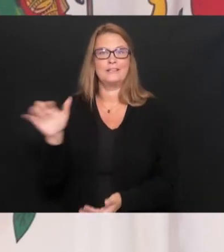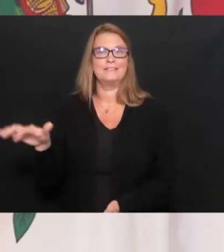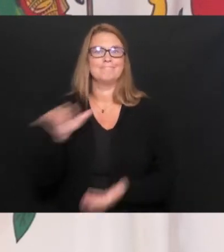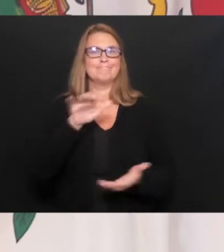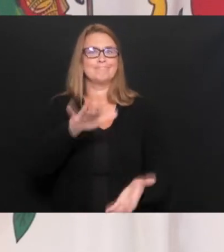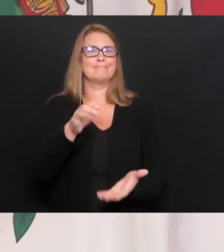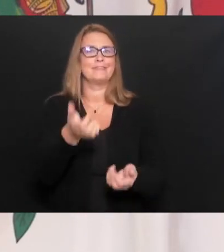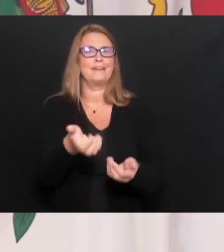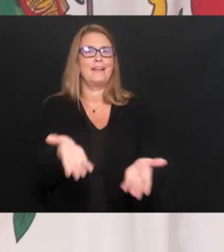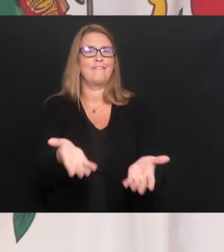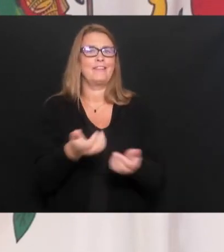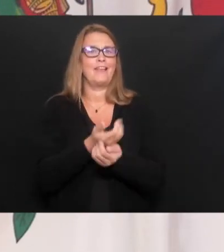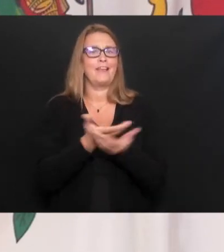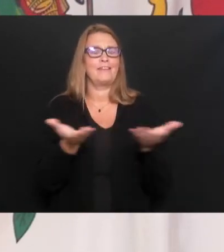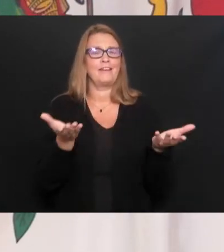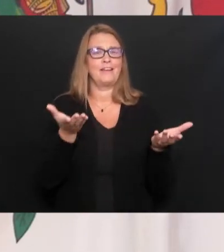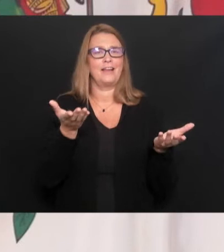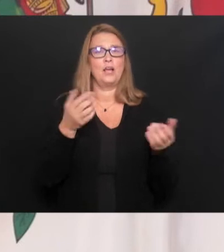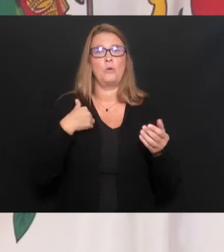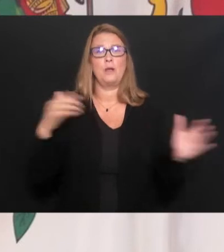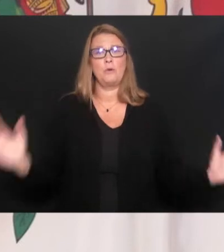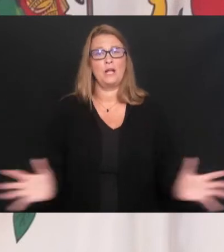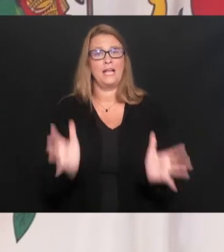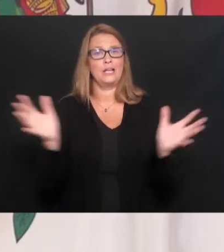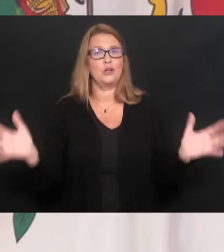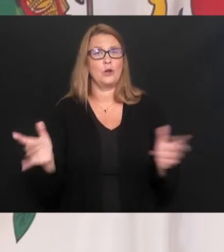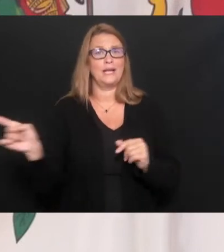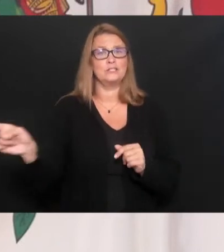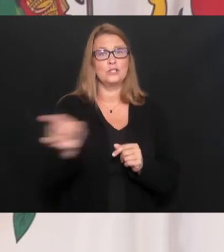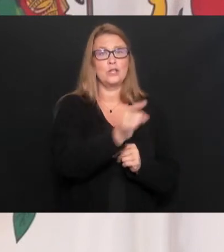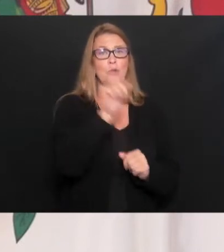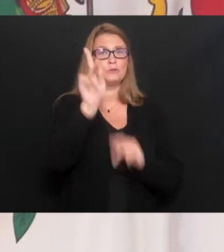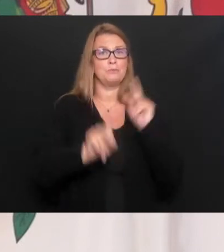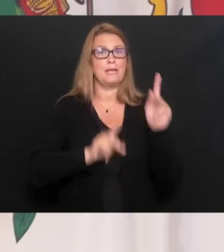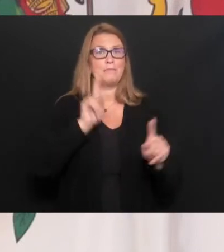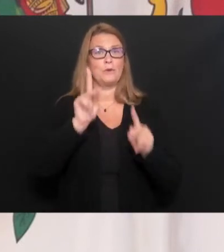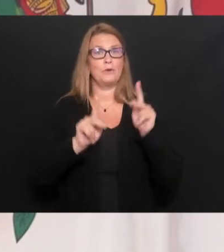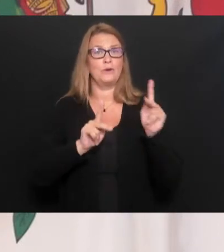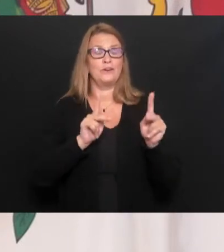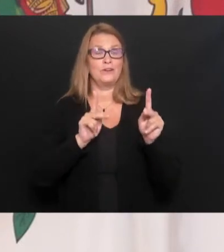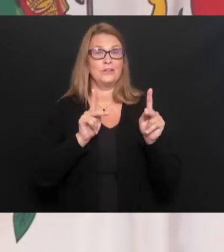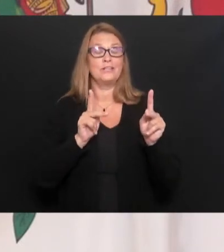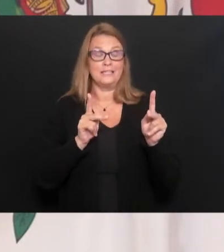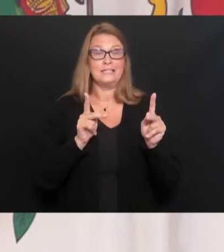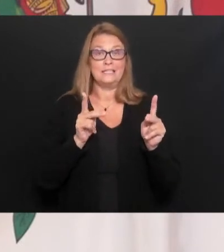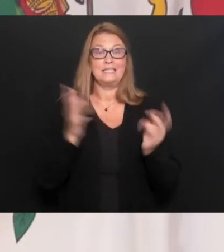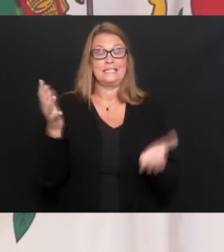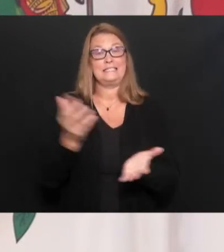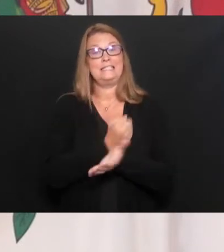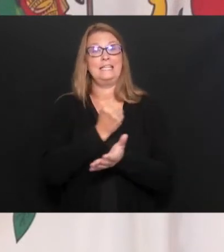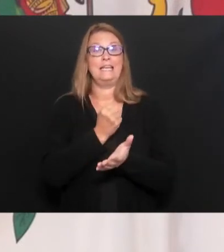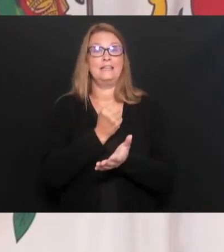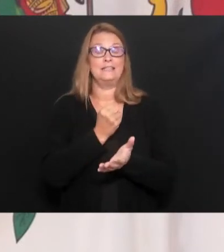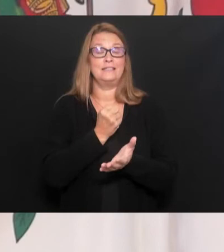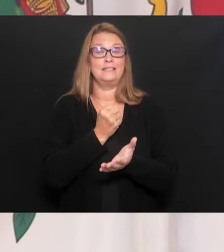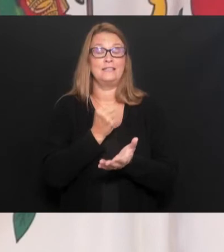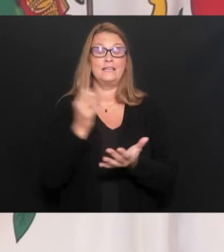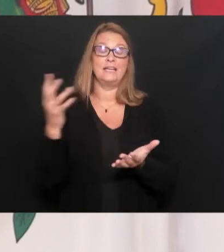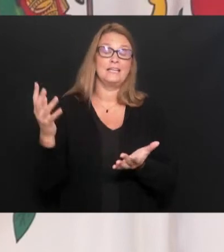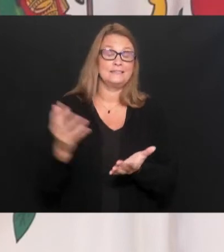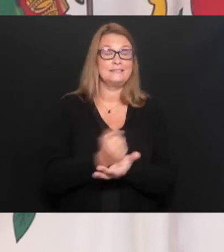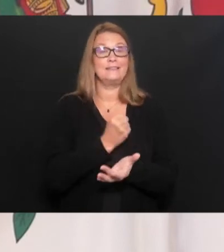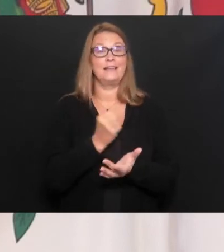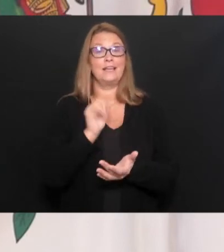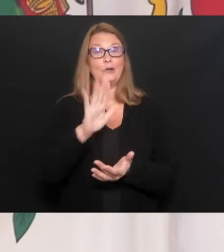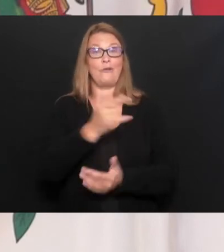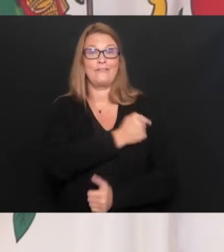be encouraging everybody, every single one of those people, to some way, somehow, at least consider